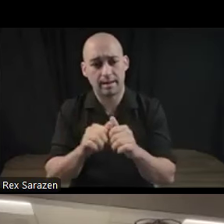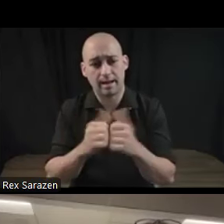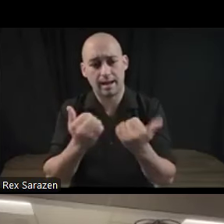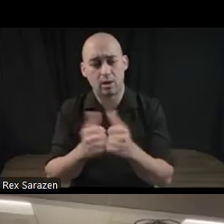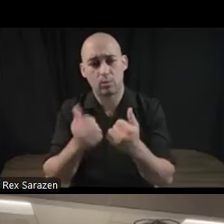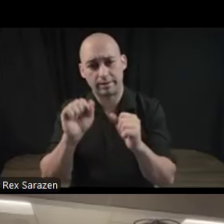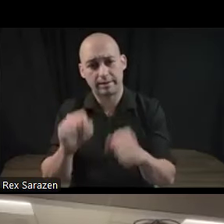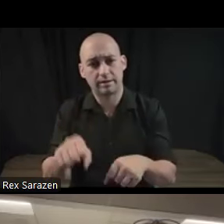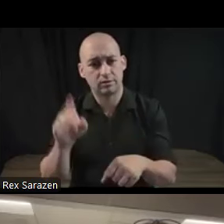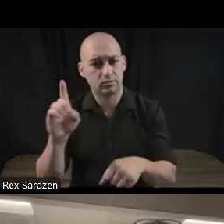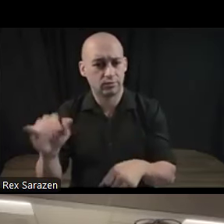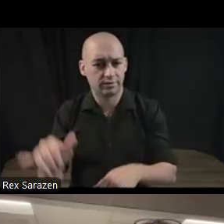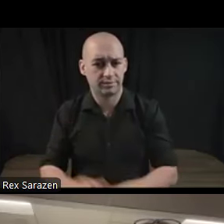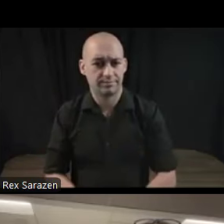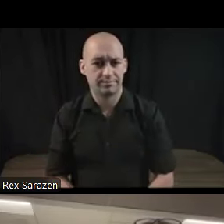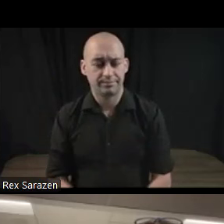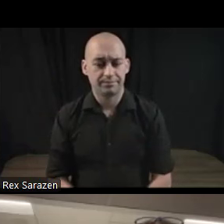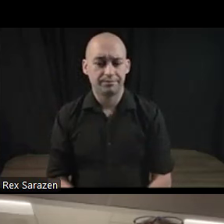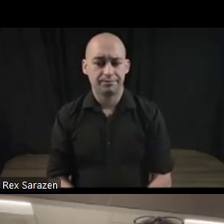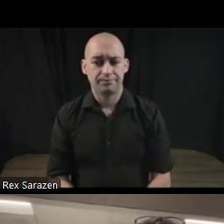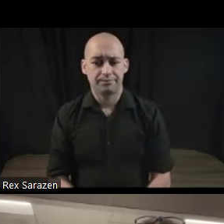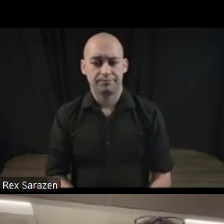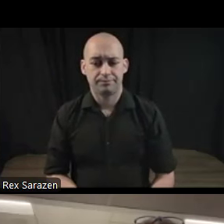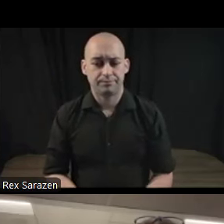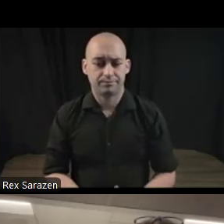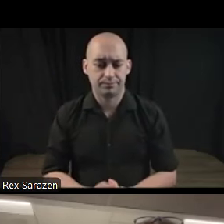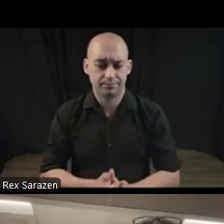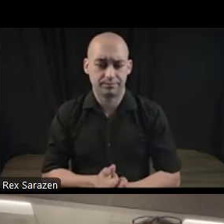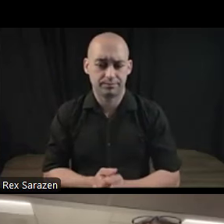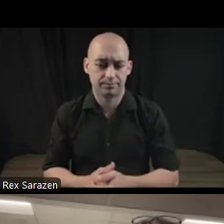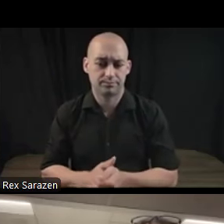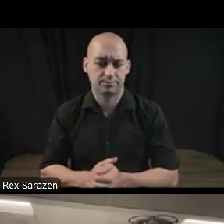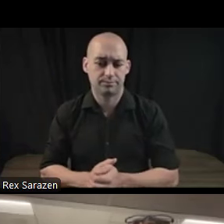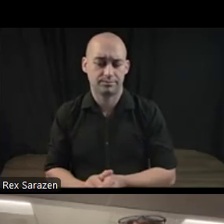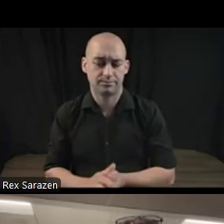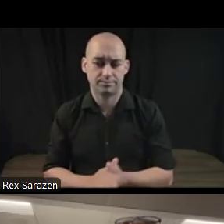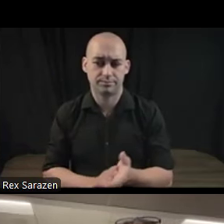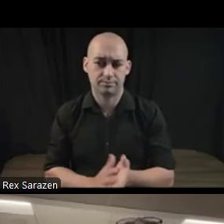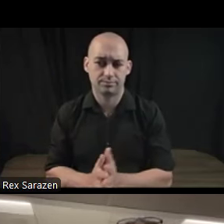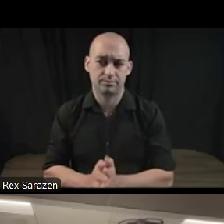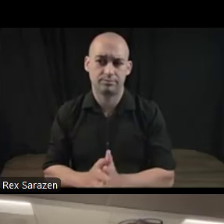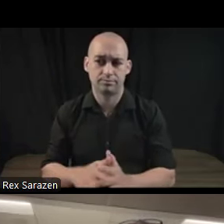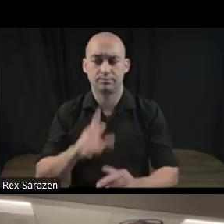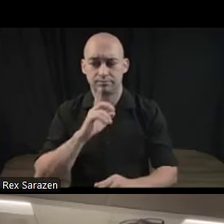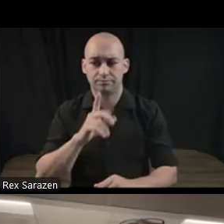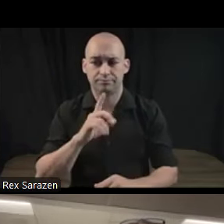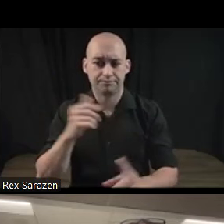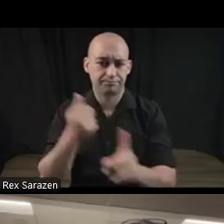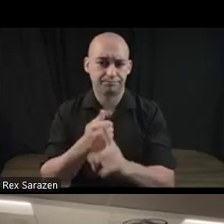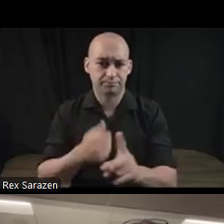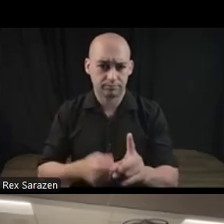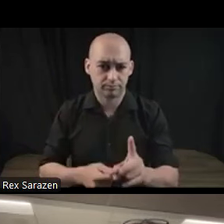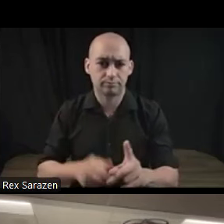that, how we can implement programs like this to have a real impact on people that